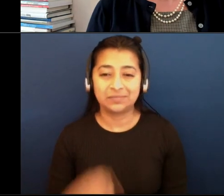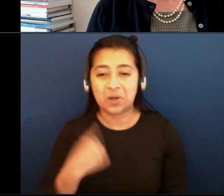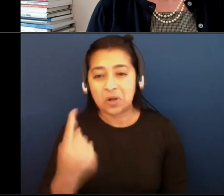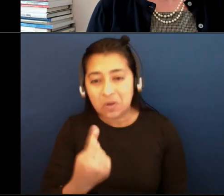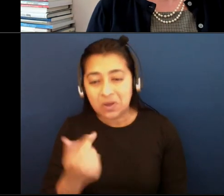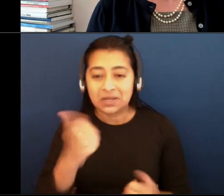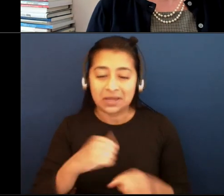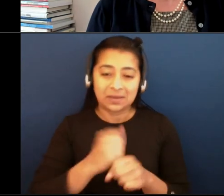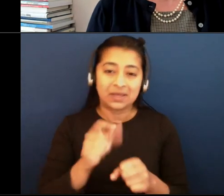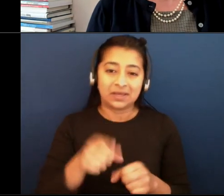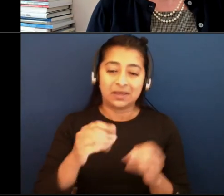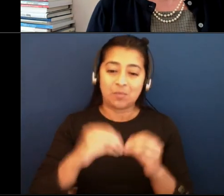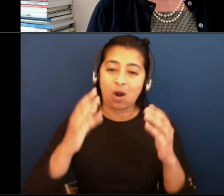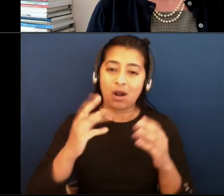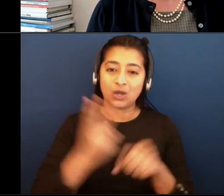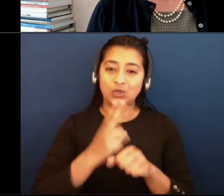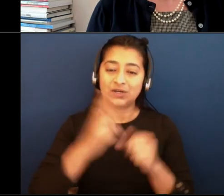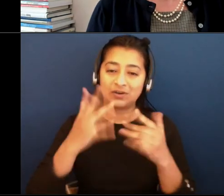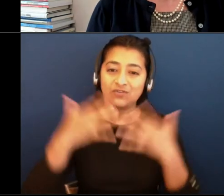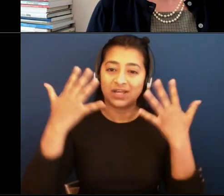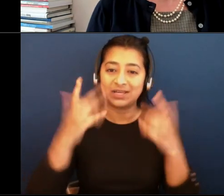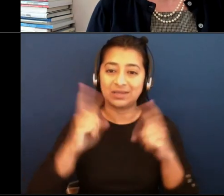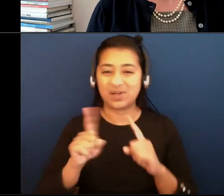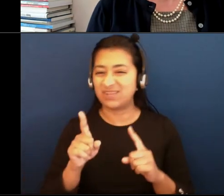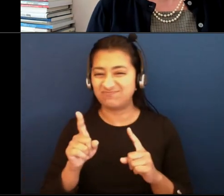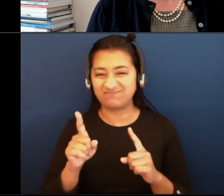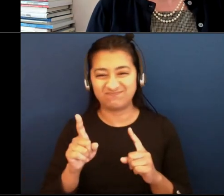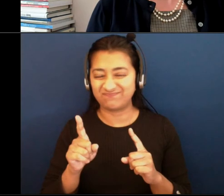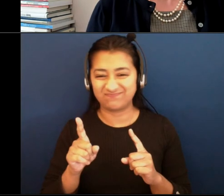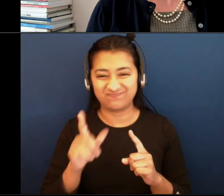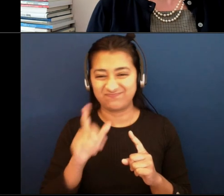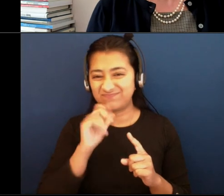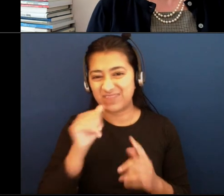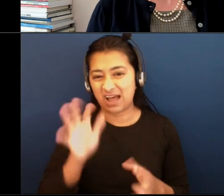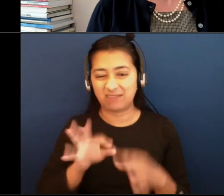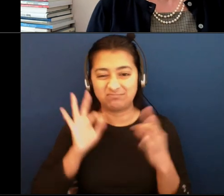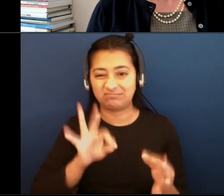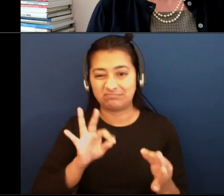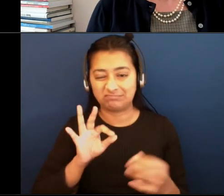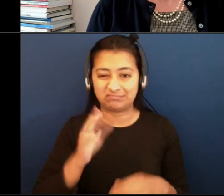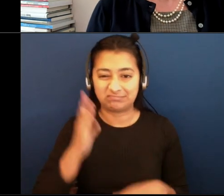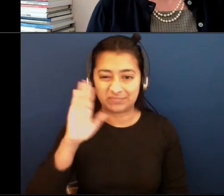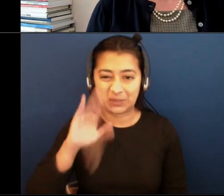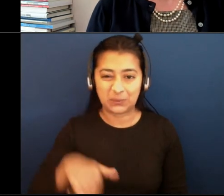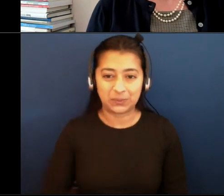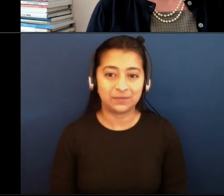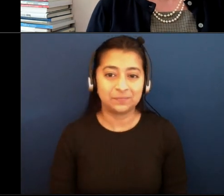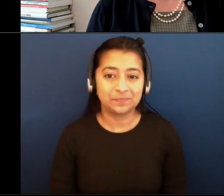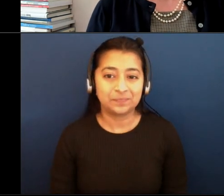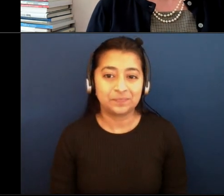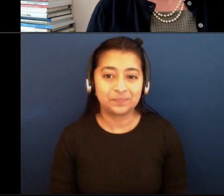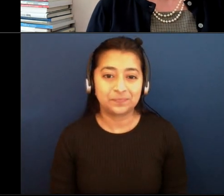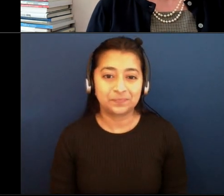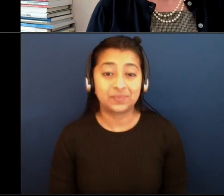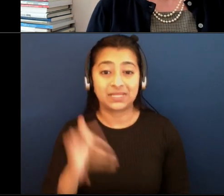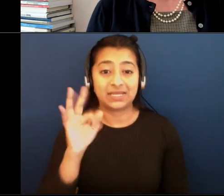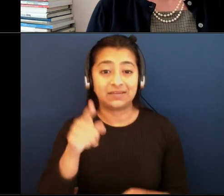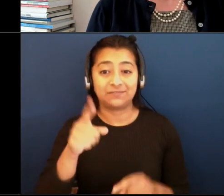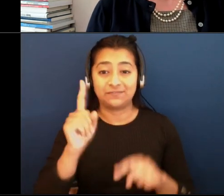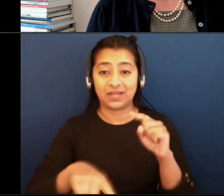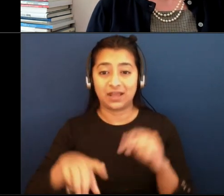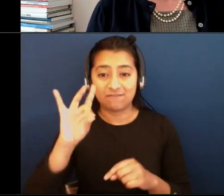more user-friendly, but it's not optimal. If you are unable to find